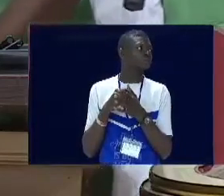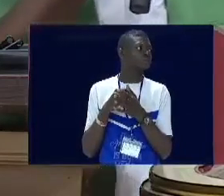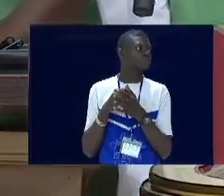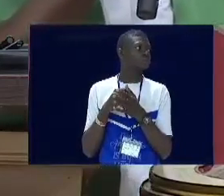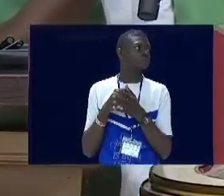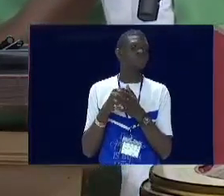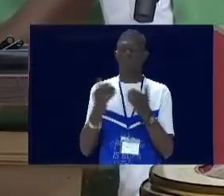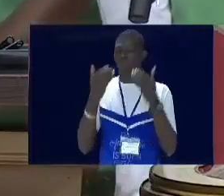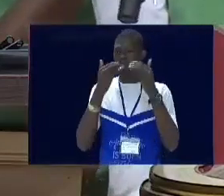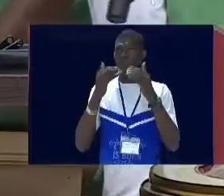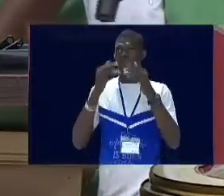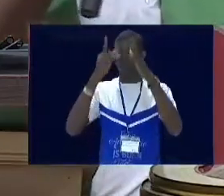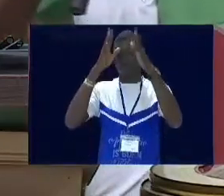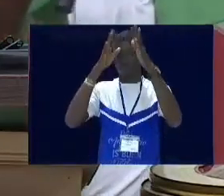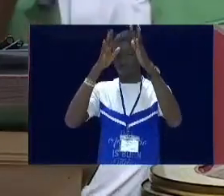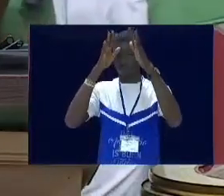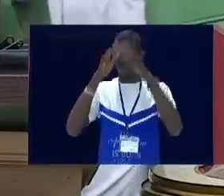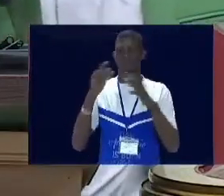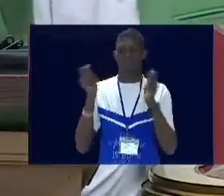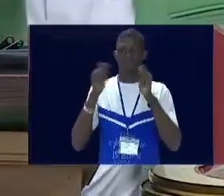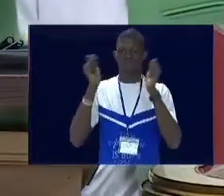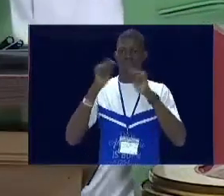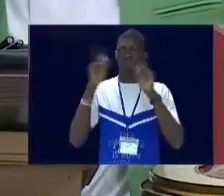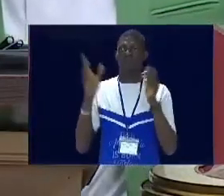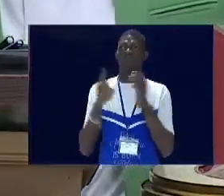Thank you, Father. Hallelujah.